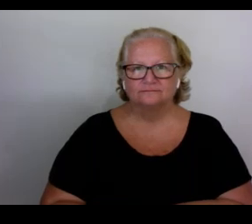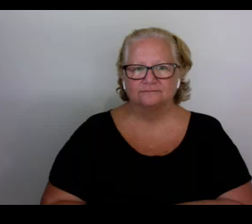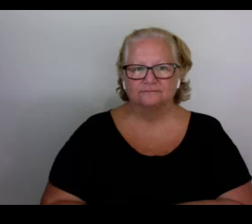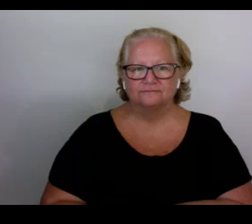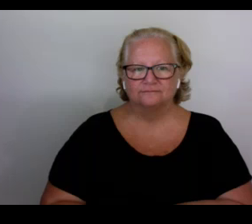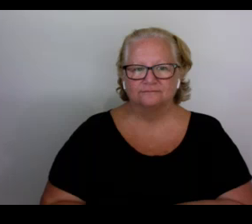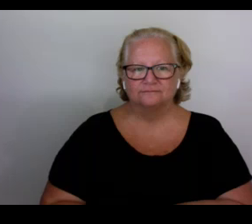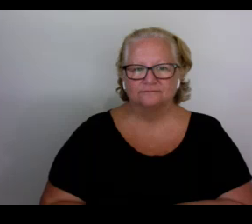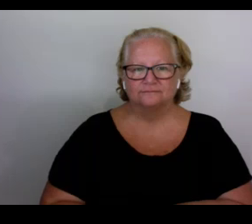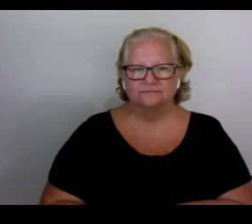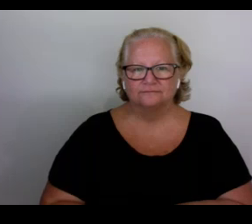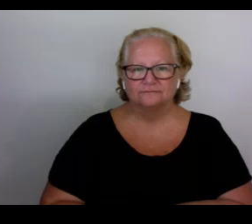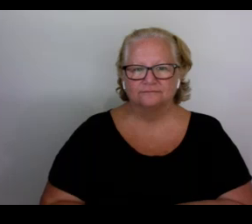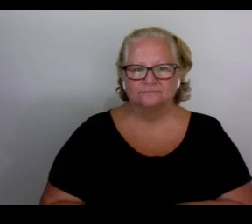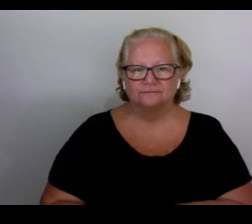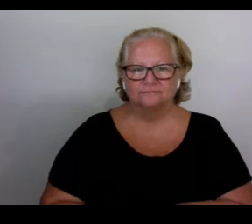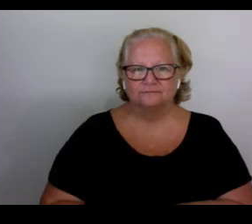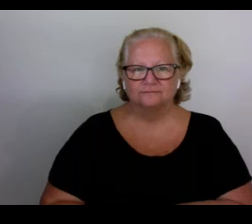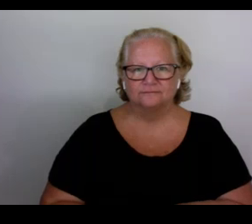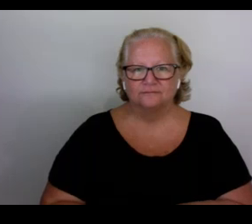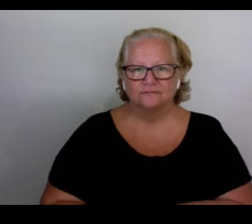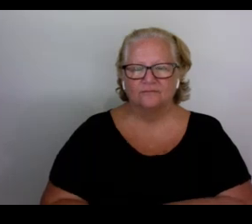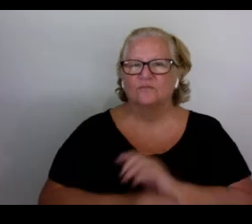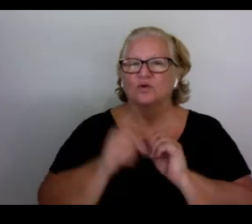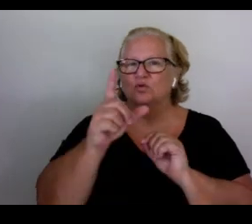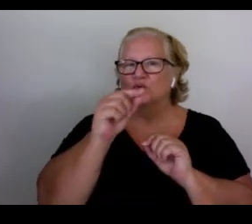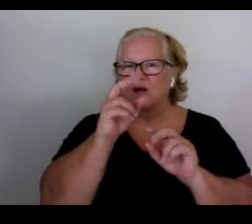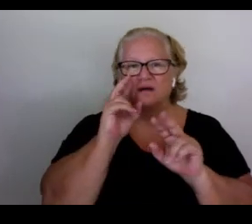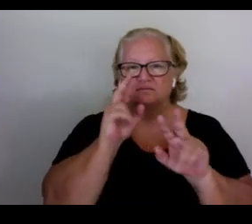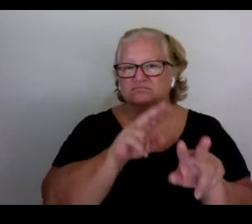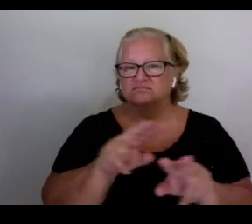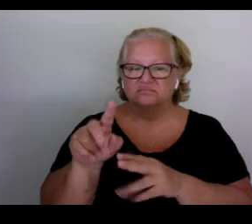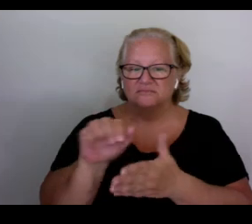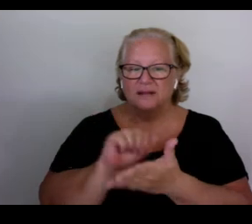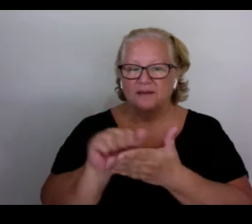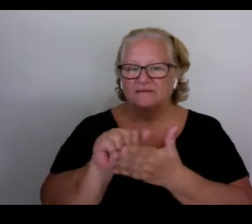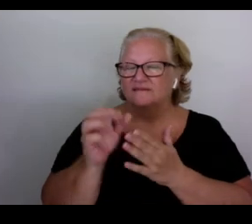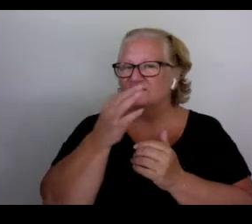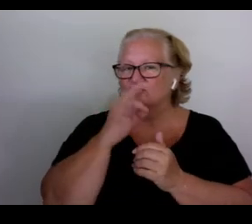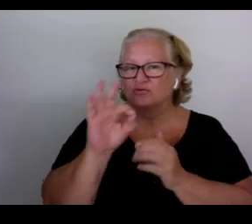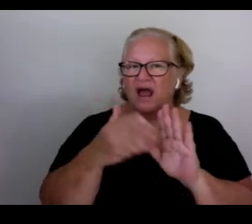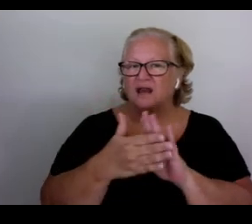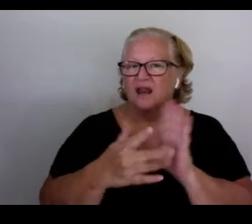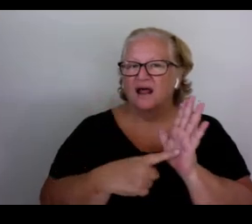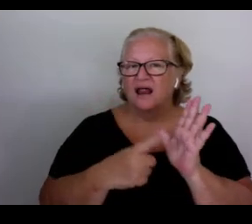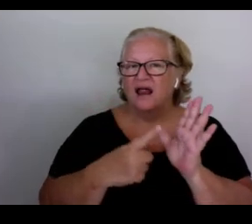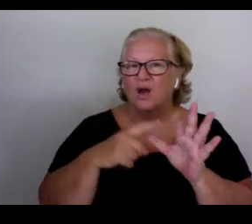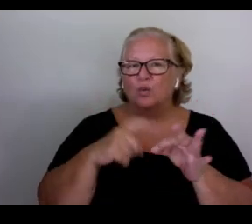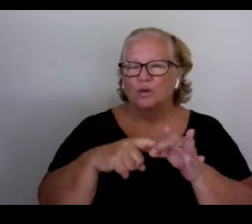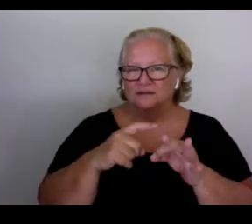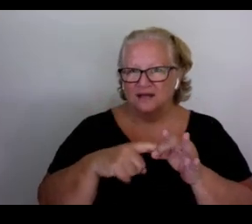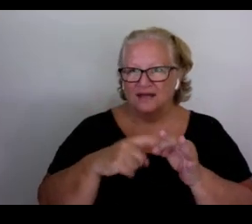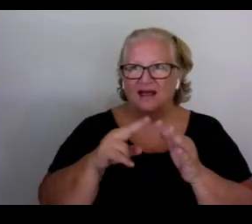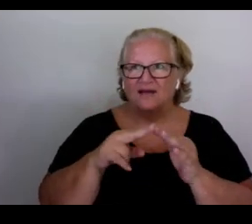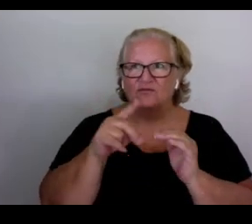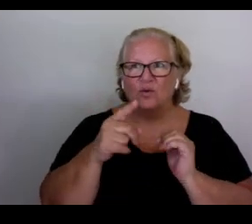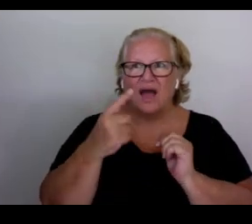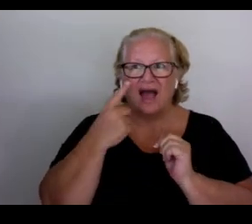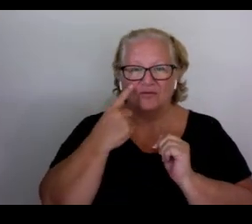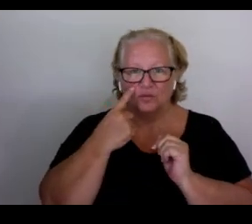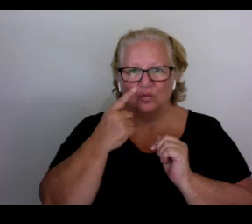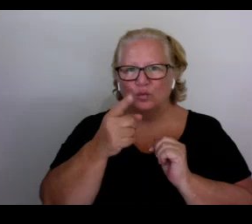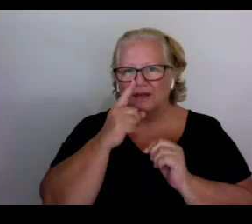You can also view and order any of our publications completely for free on the Legal Aid Queensland website. So if you just have a visit, you'll be able to